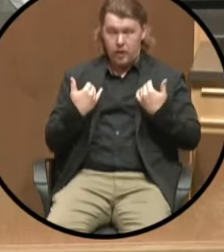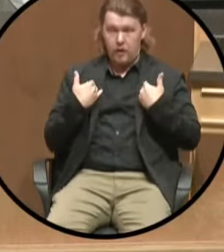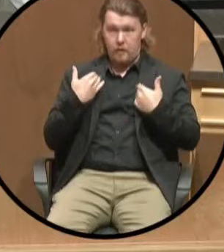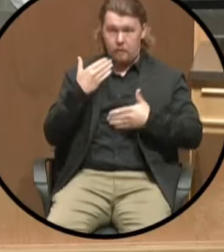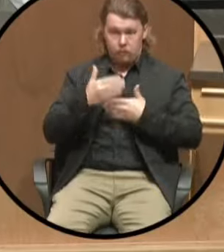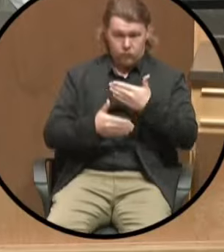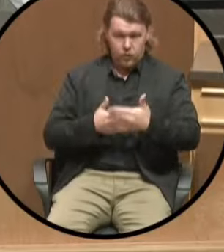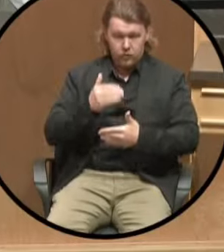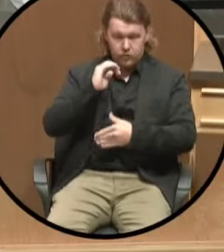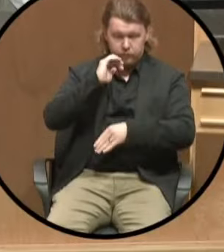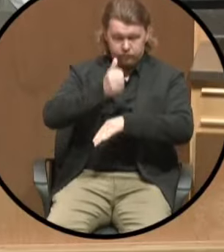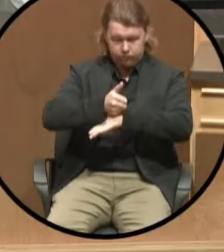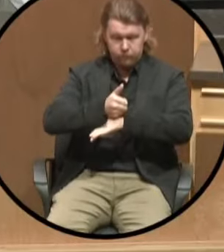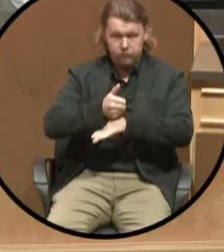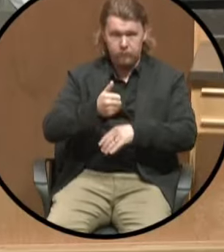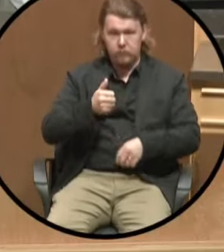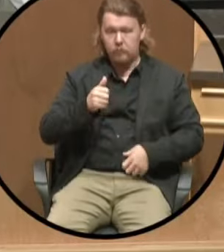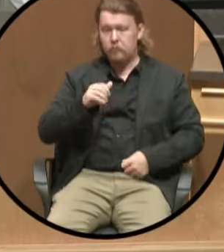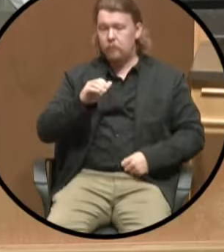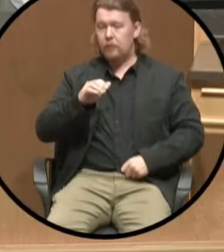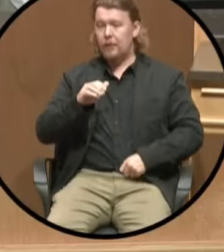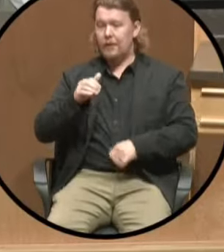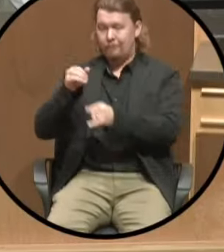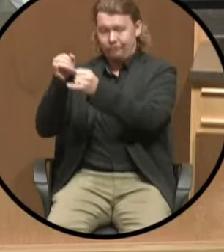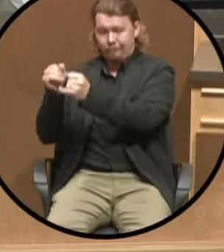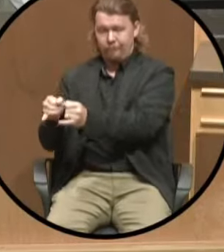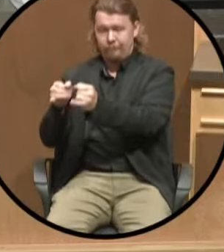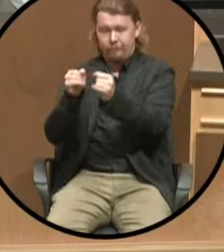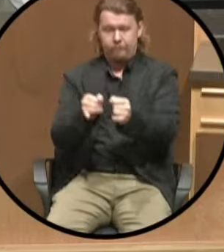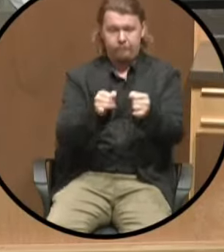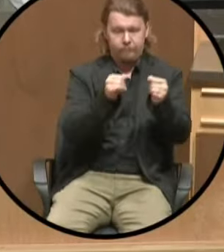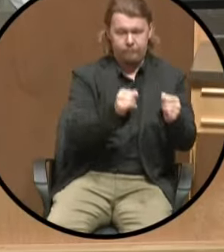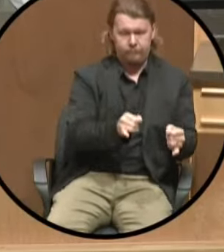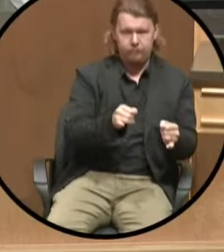in place where we take on a case-by-case basis